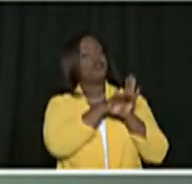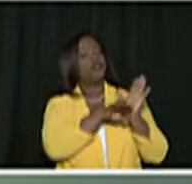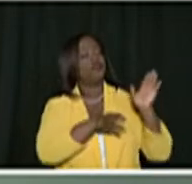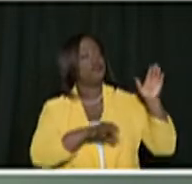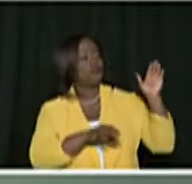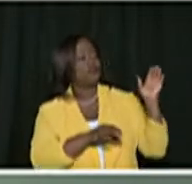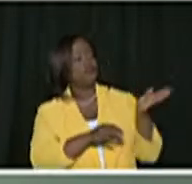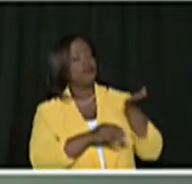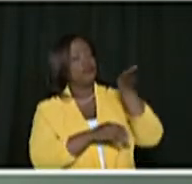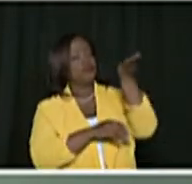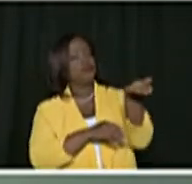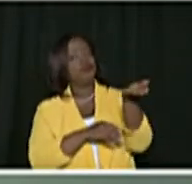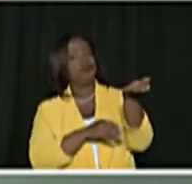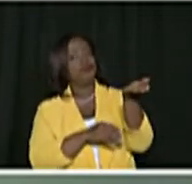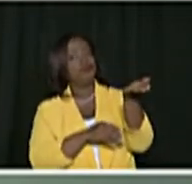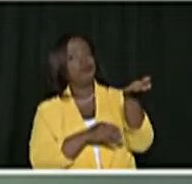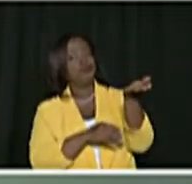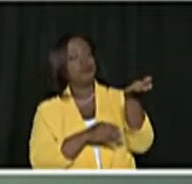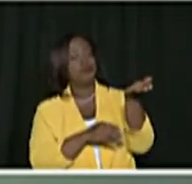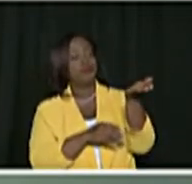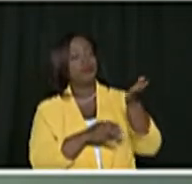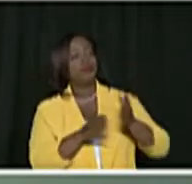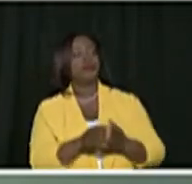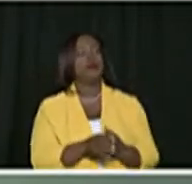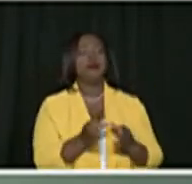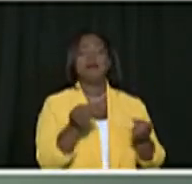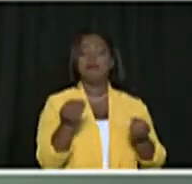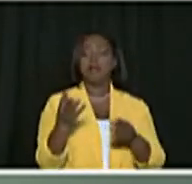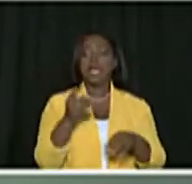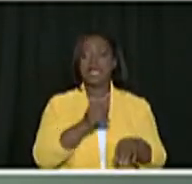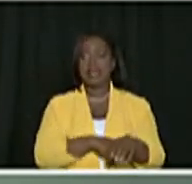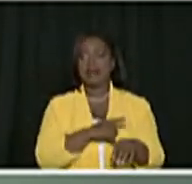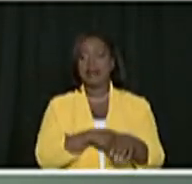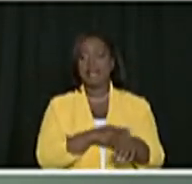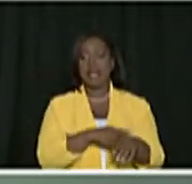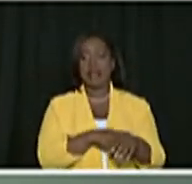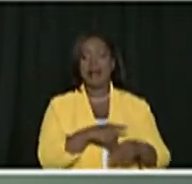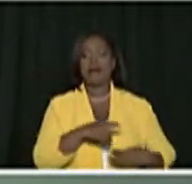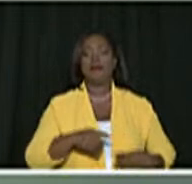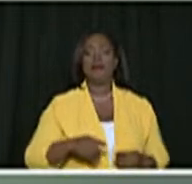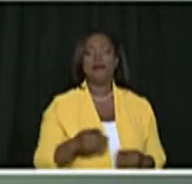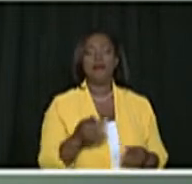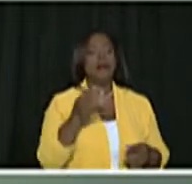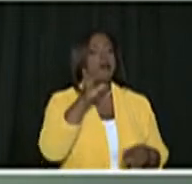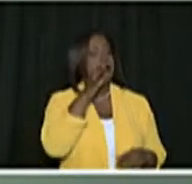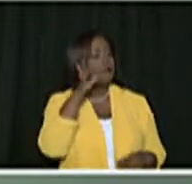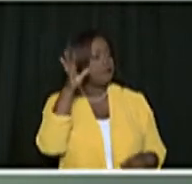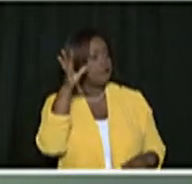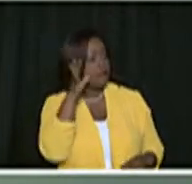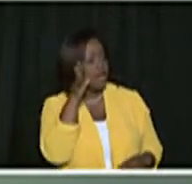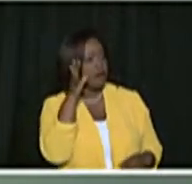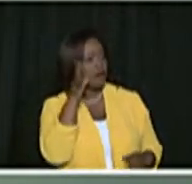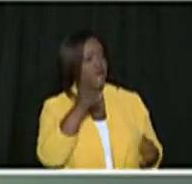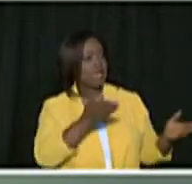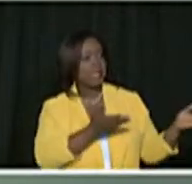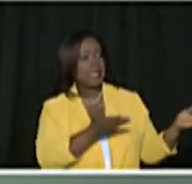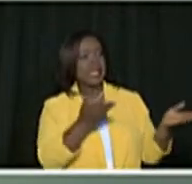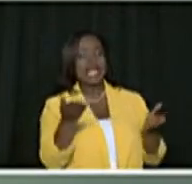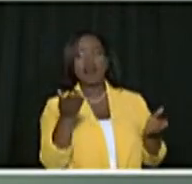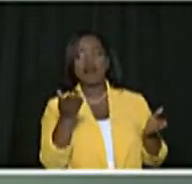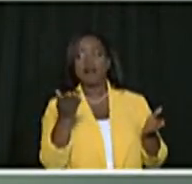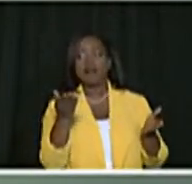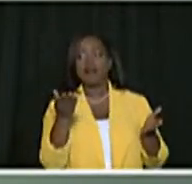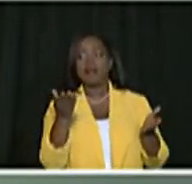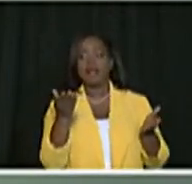taken within the last 6 months. From time to time, we see parents take photographs for children, and the photographs were